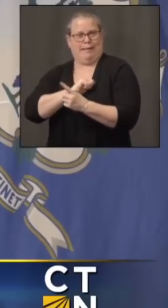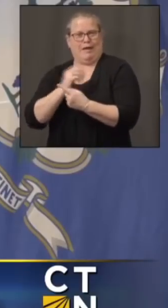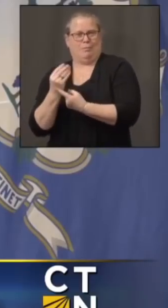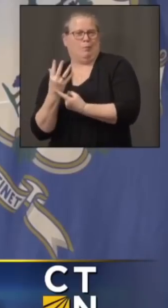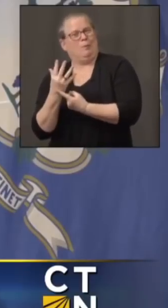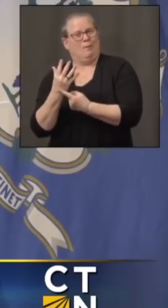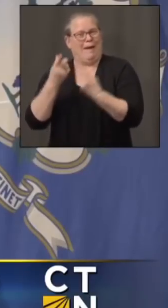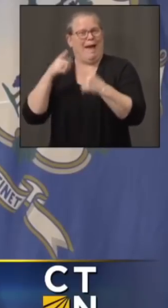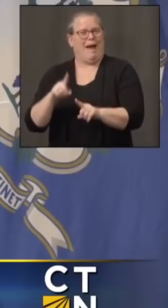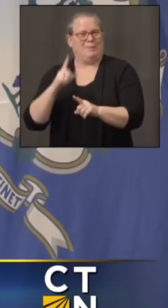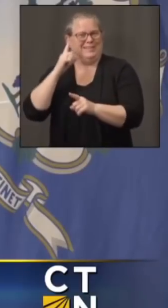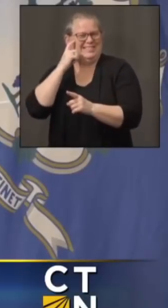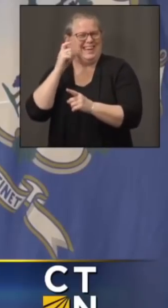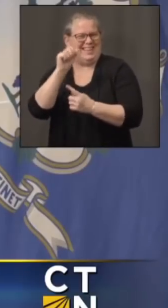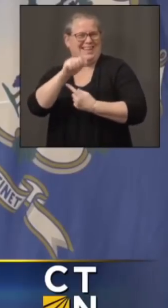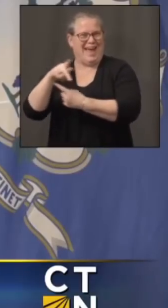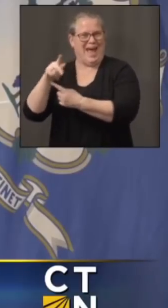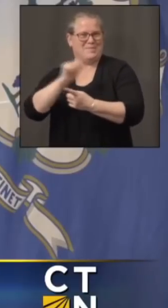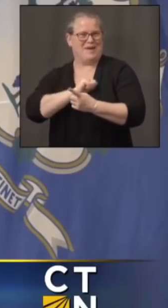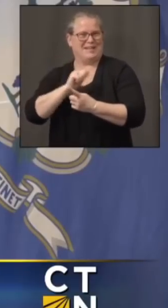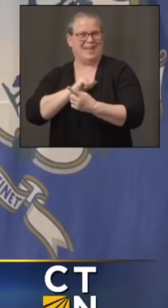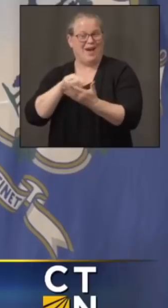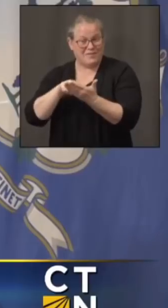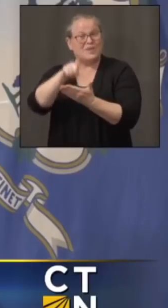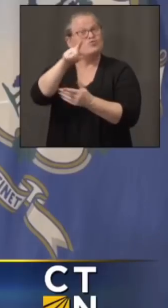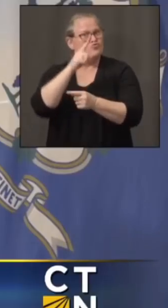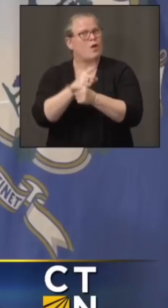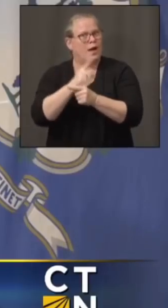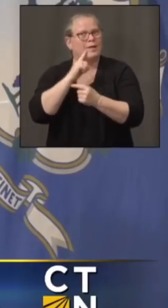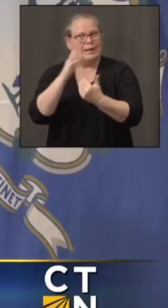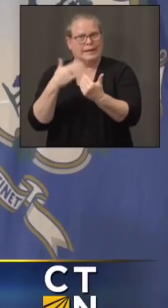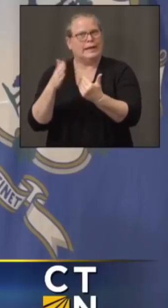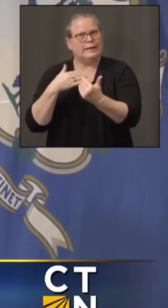Wasn't that tough, was it? And you're right, it was quite easy.